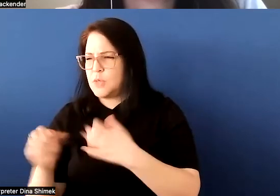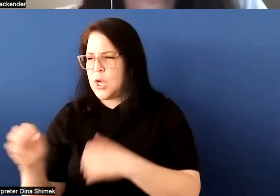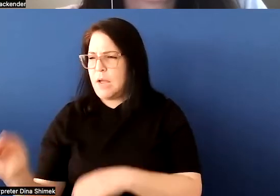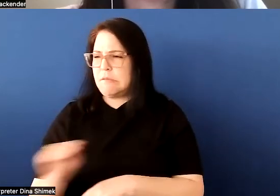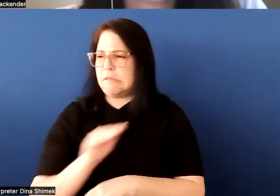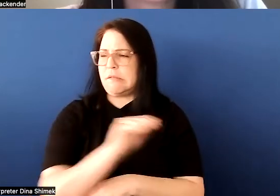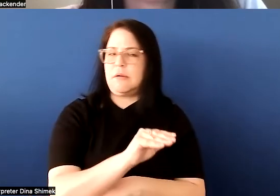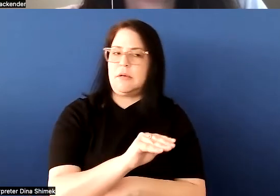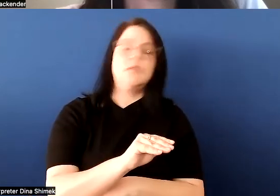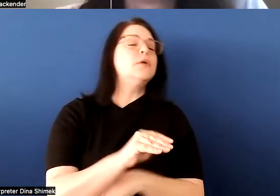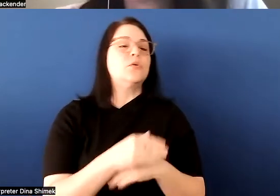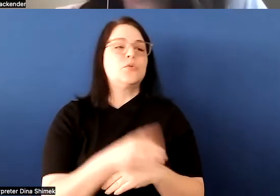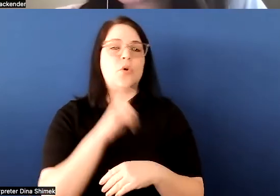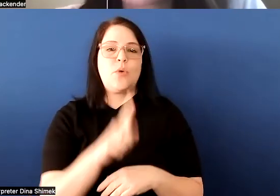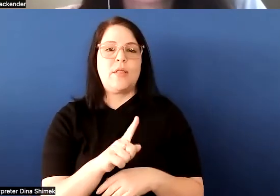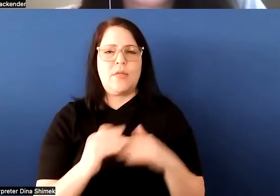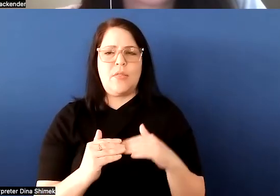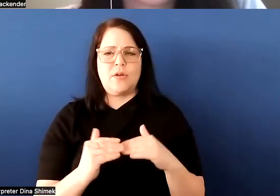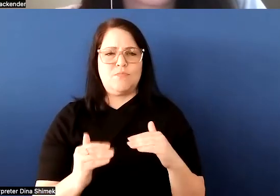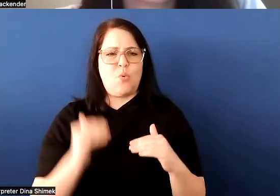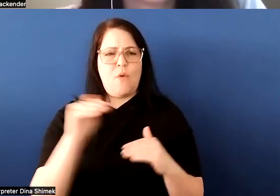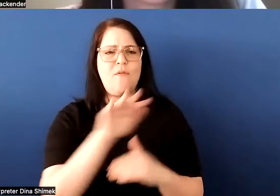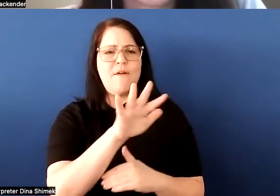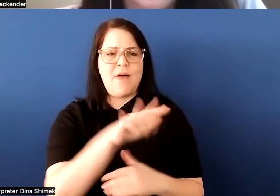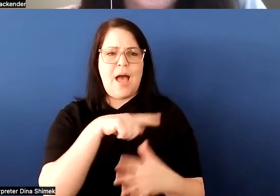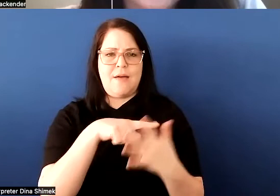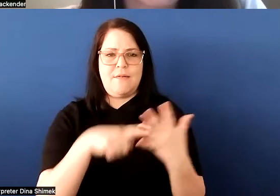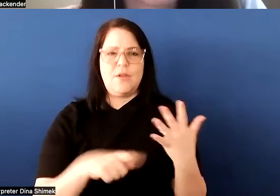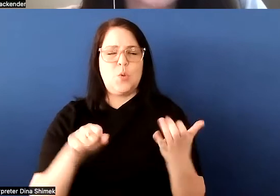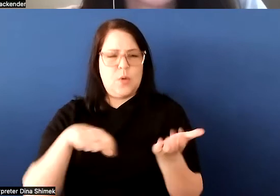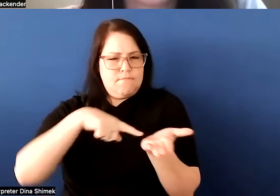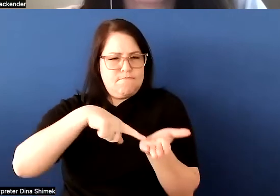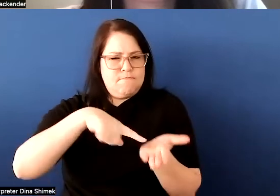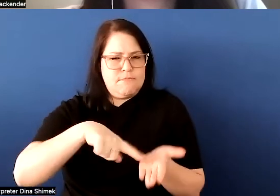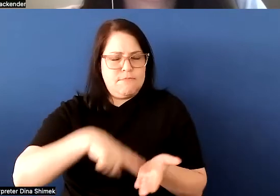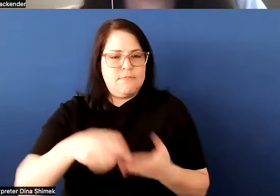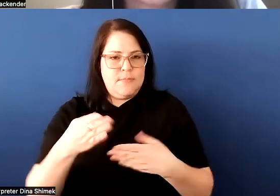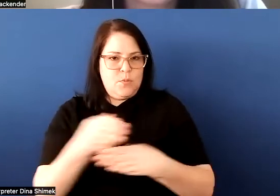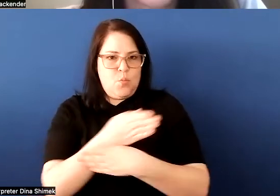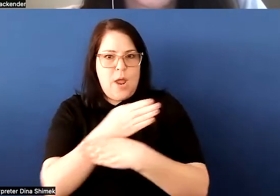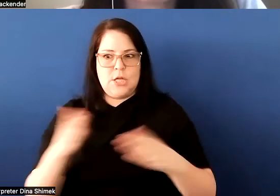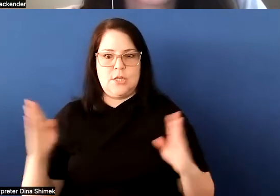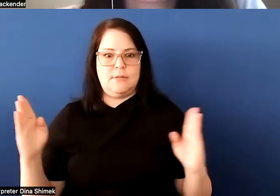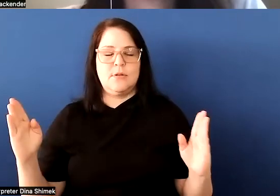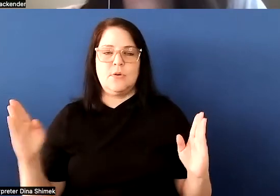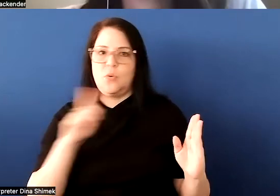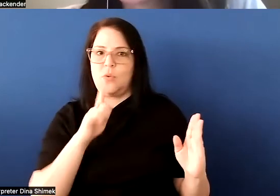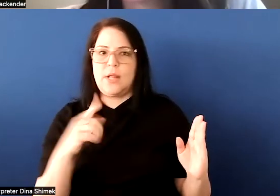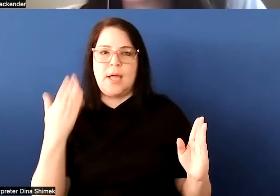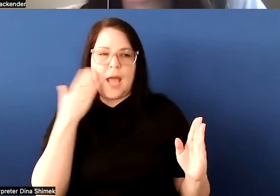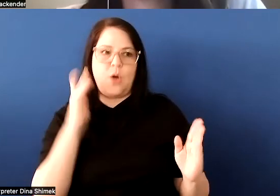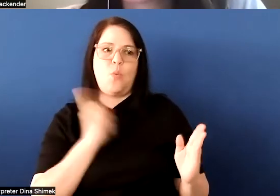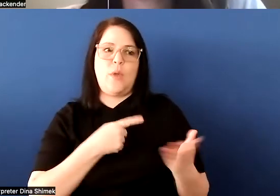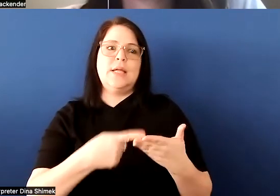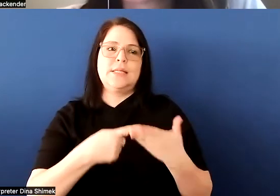So there are over 5 on our website that you can look into, and it ranges truly. I know we've talked a lot